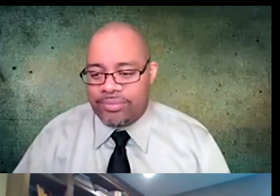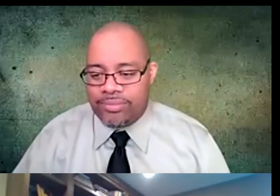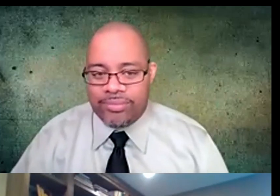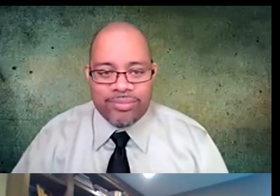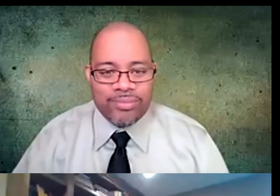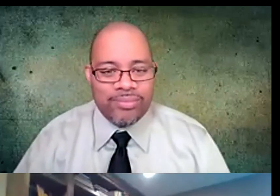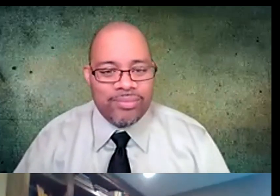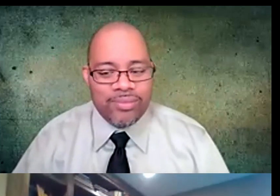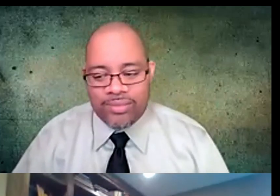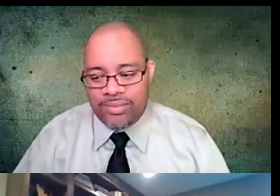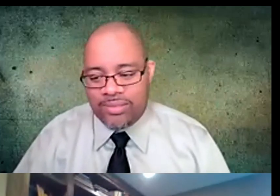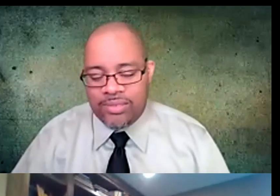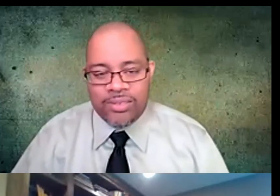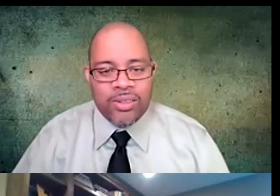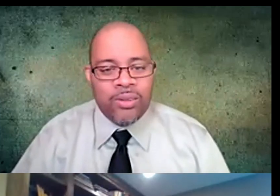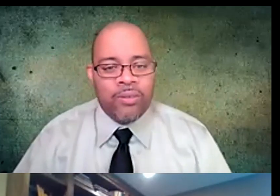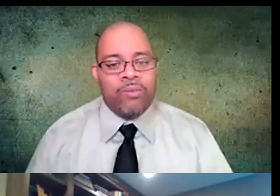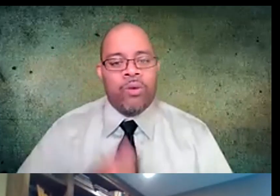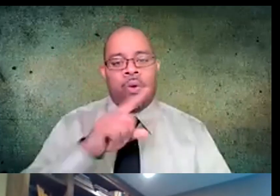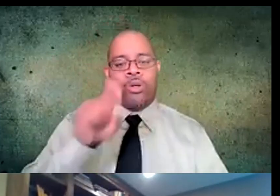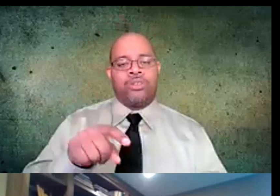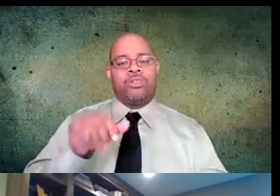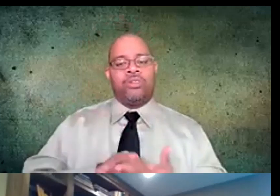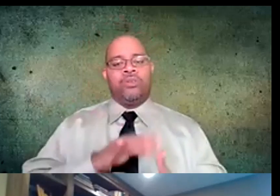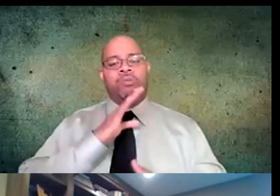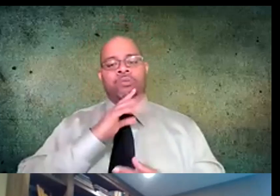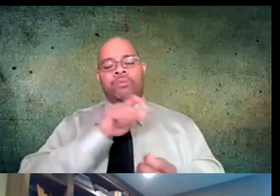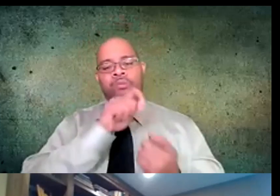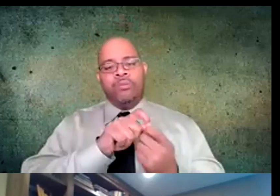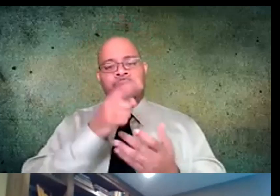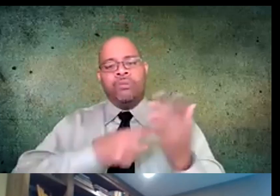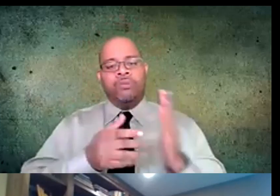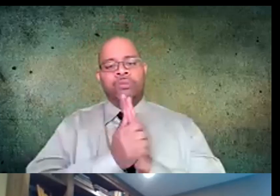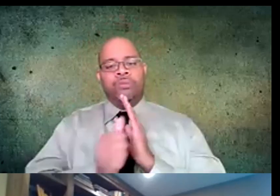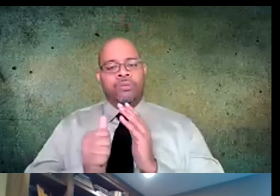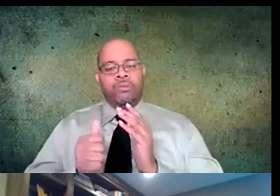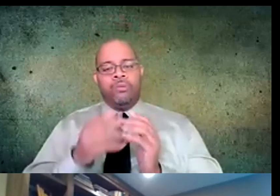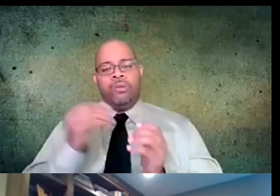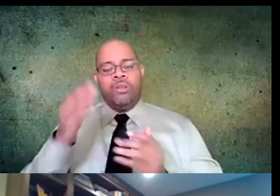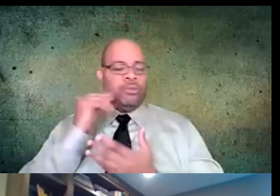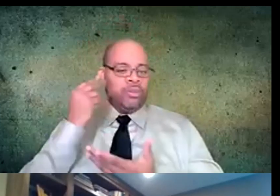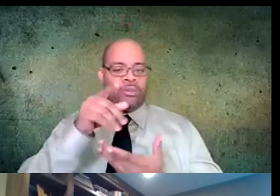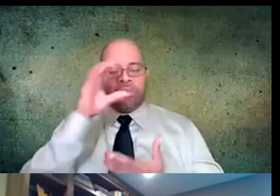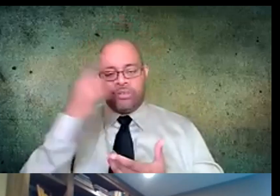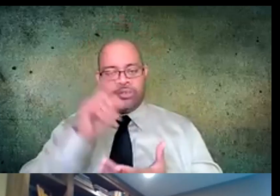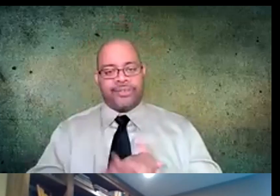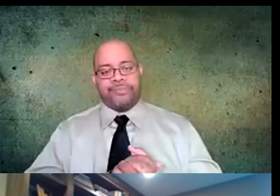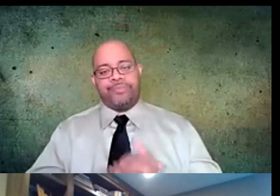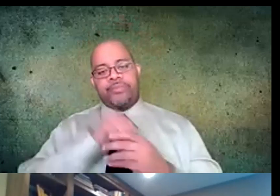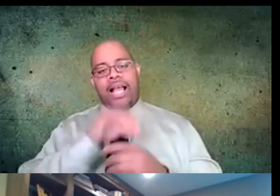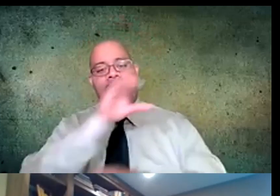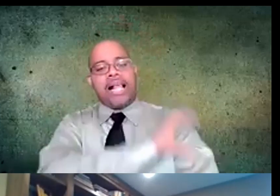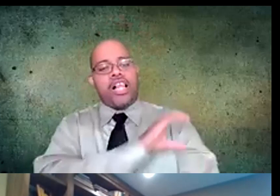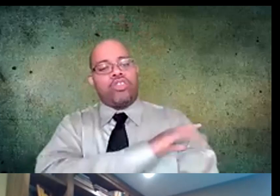Perfect, thank you. So we have another question which talks specifically about what skills and or experience are you looking for in clinical